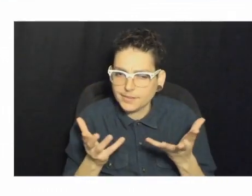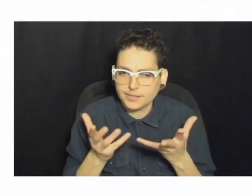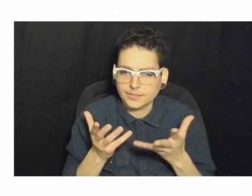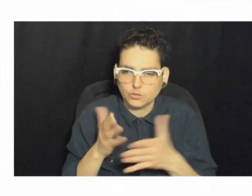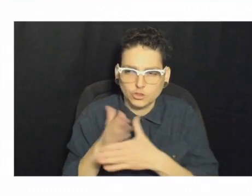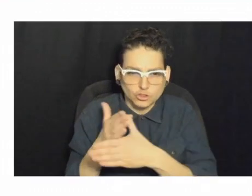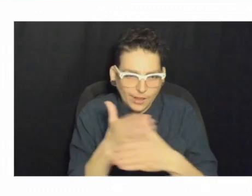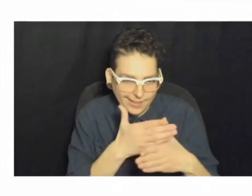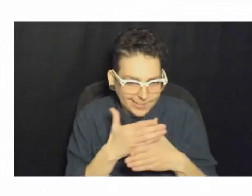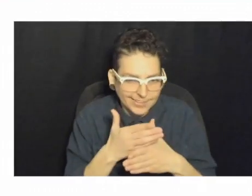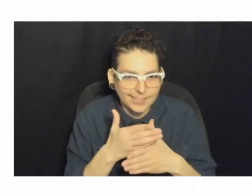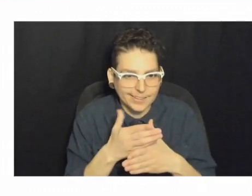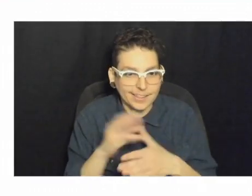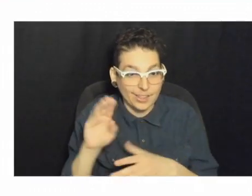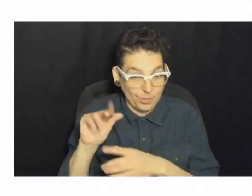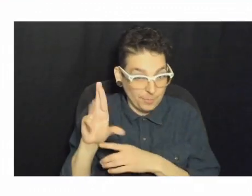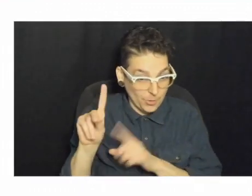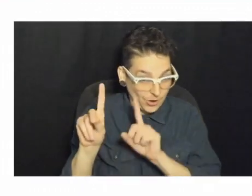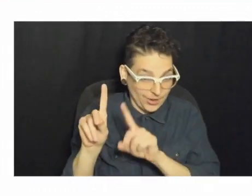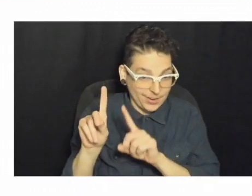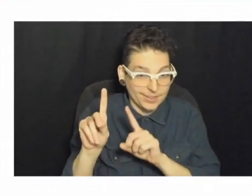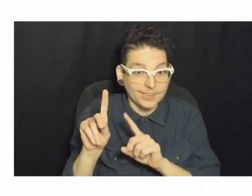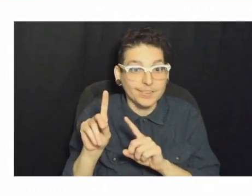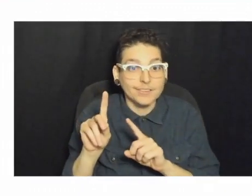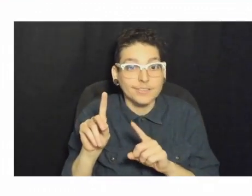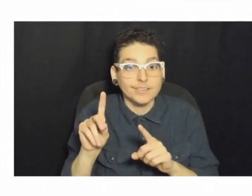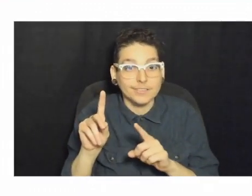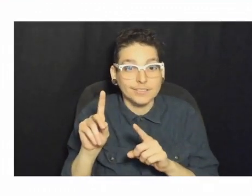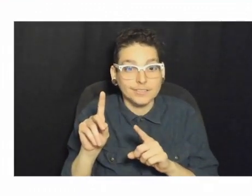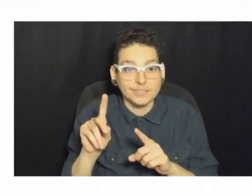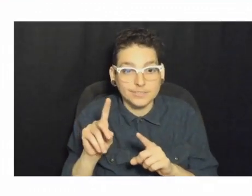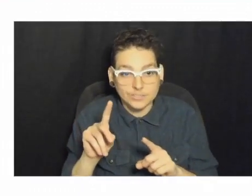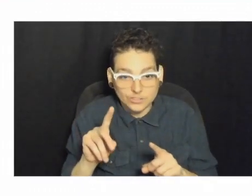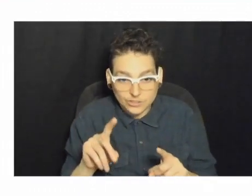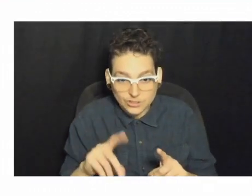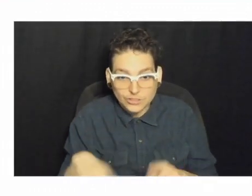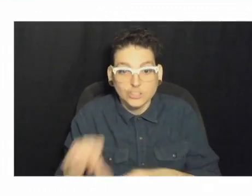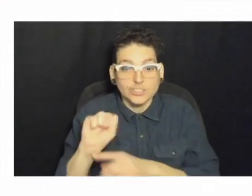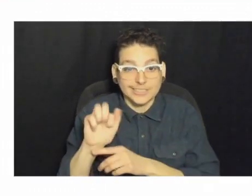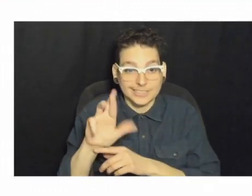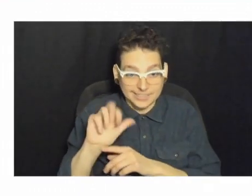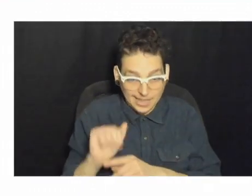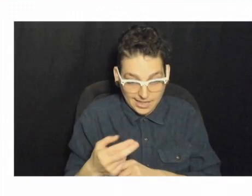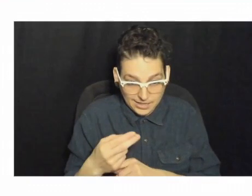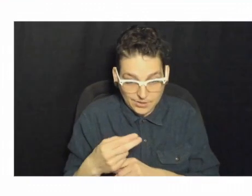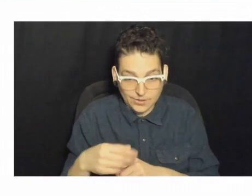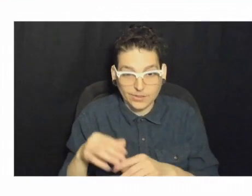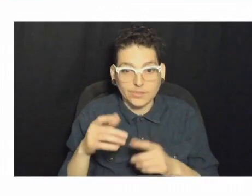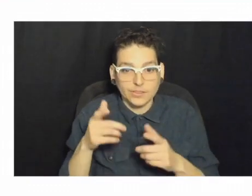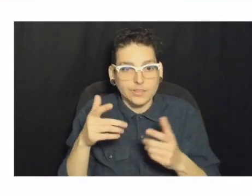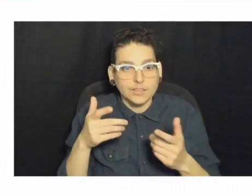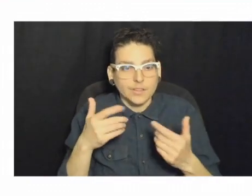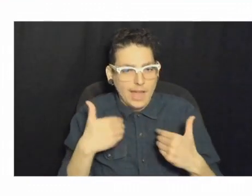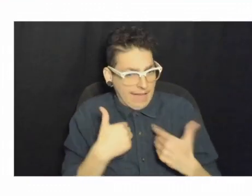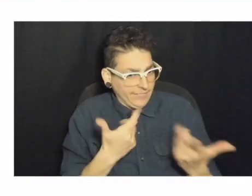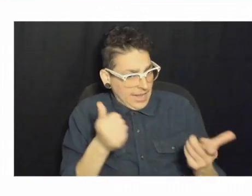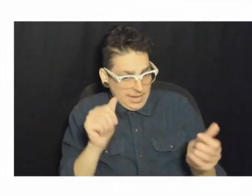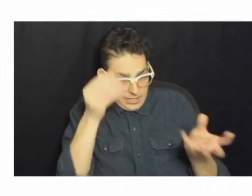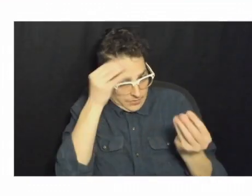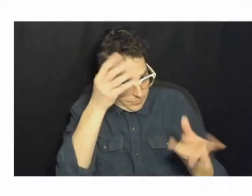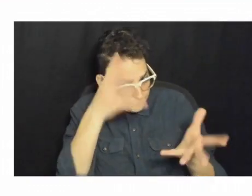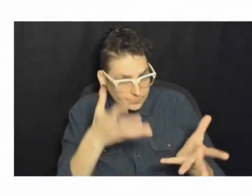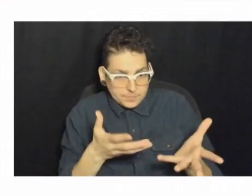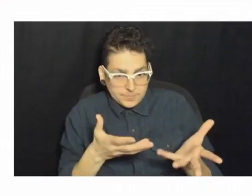on what people are sharing? I think, Sarah, that we're hearing very strongly the need